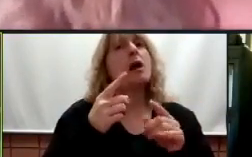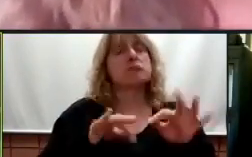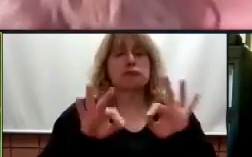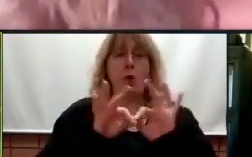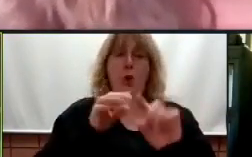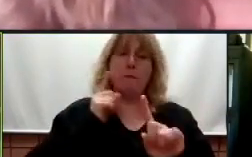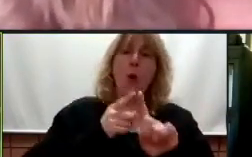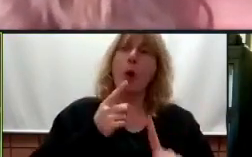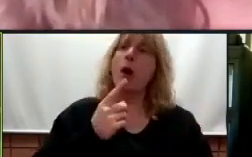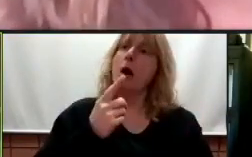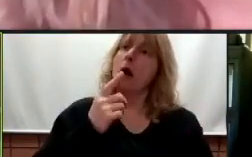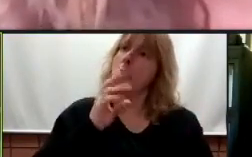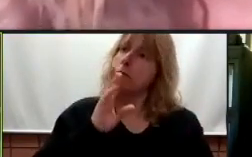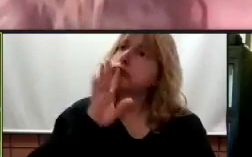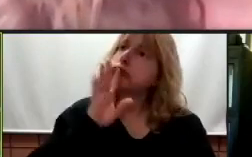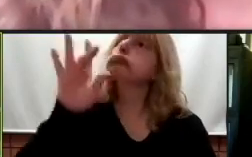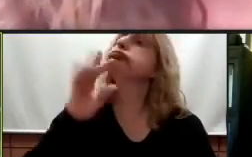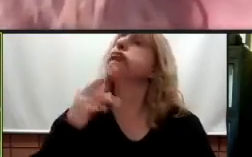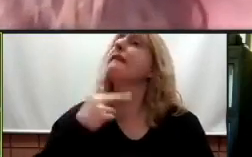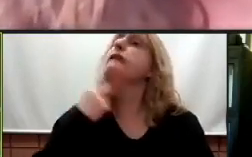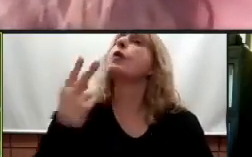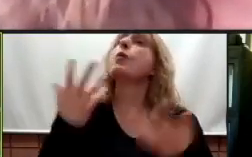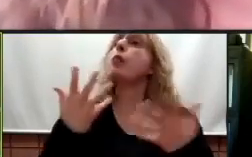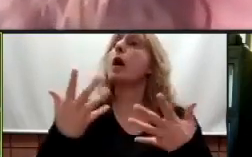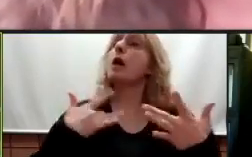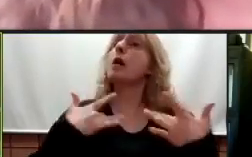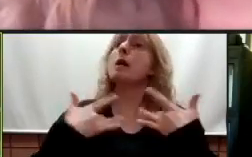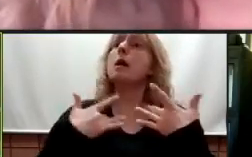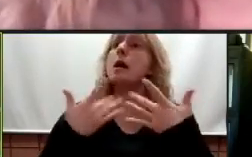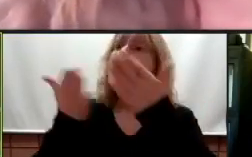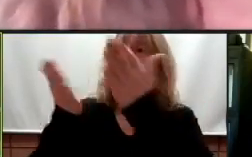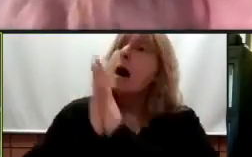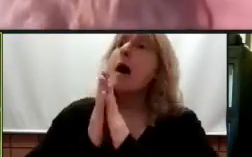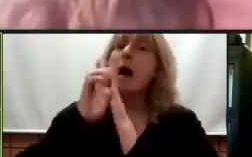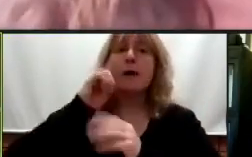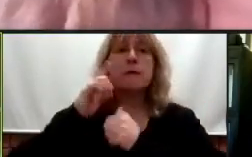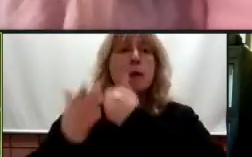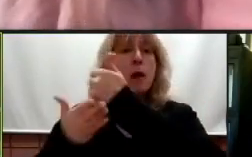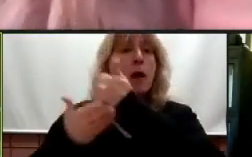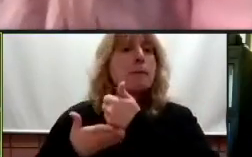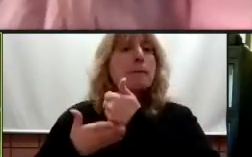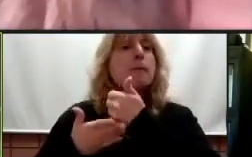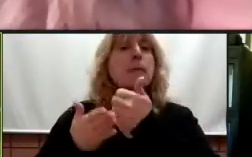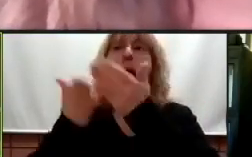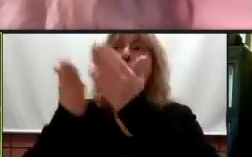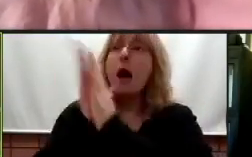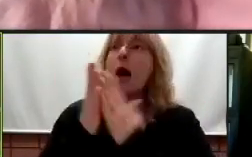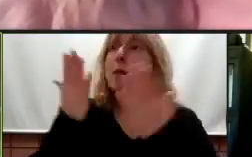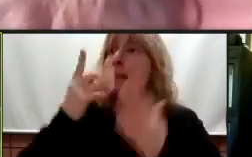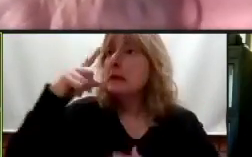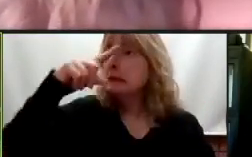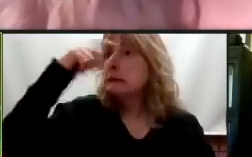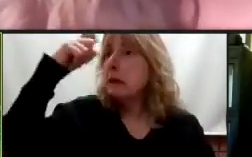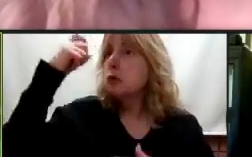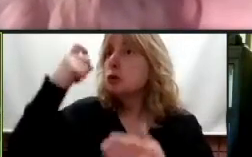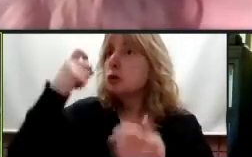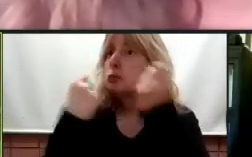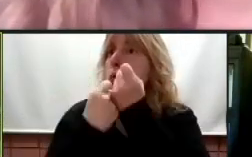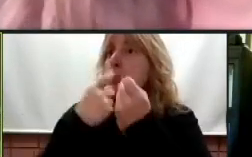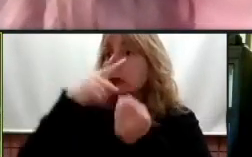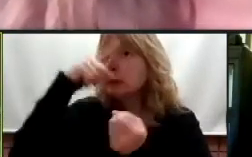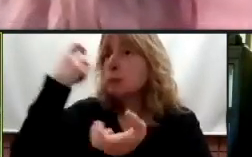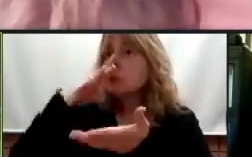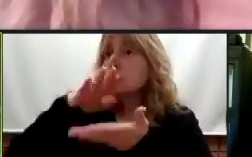questions and maybe get the help you need, maybe asking if there's any level of summer support would be something I would think about if I had a